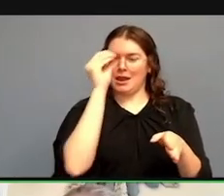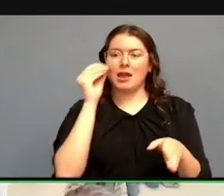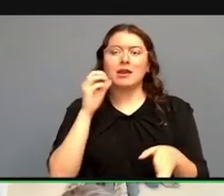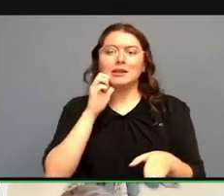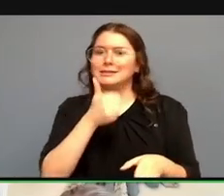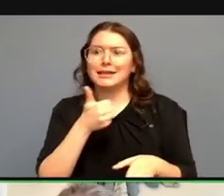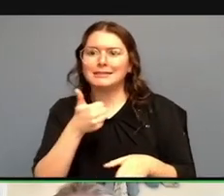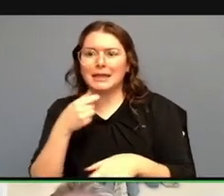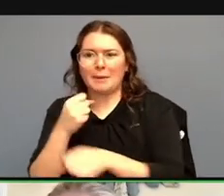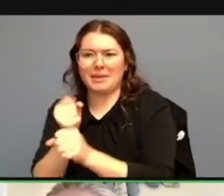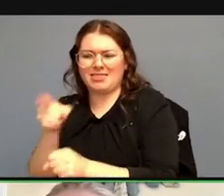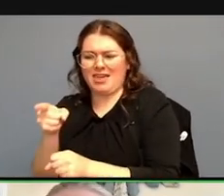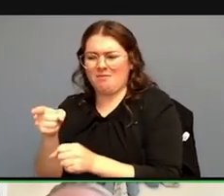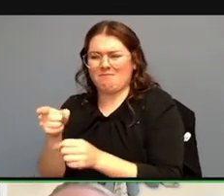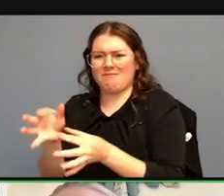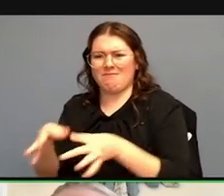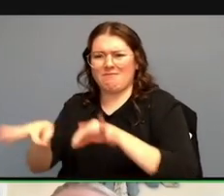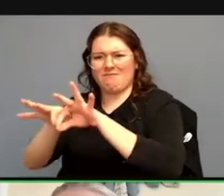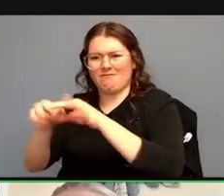any less valuable.